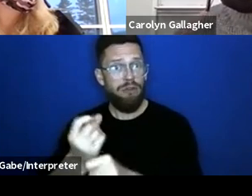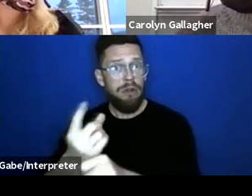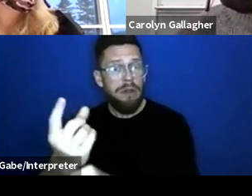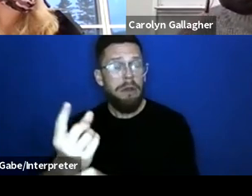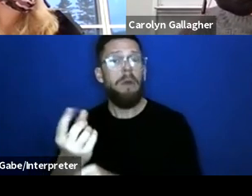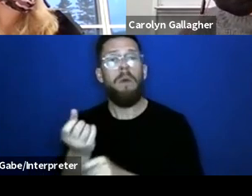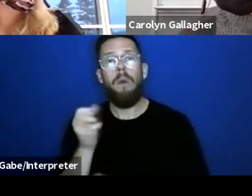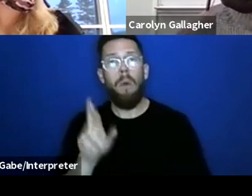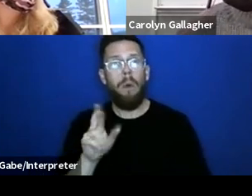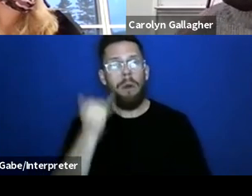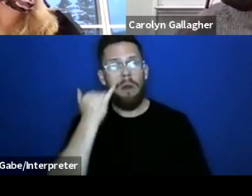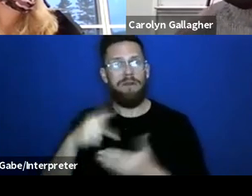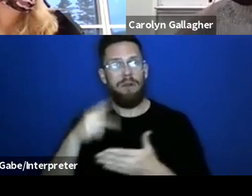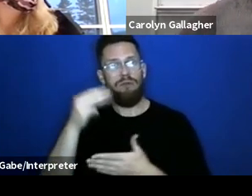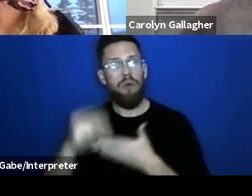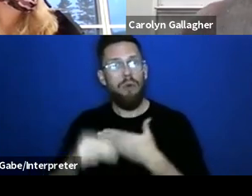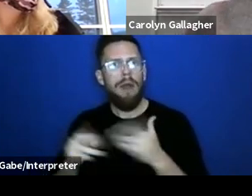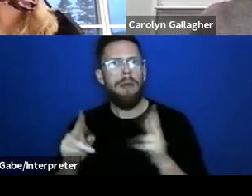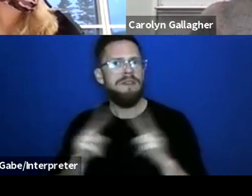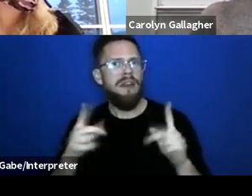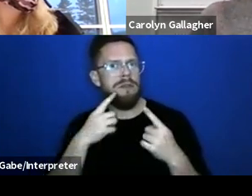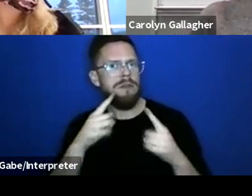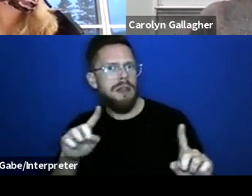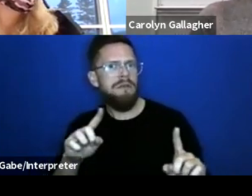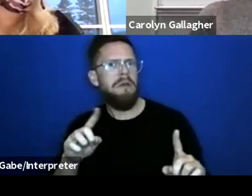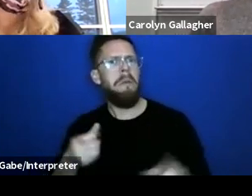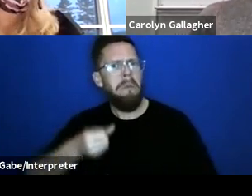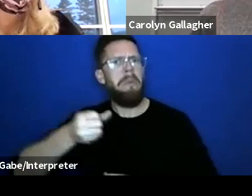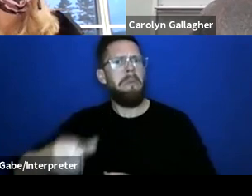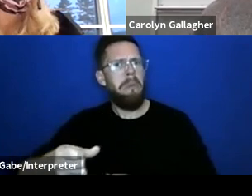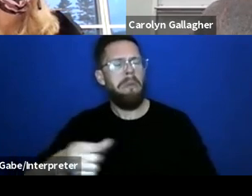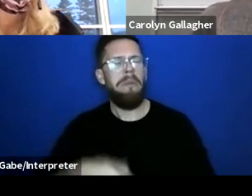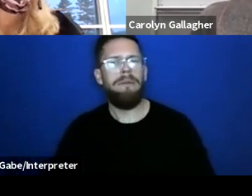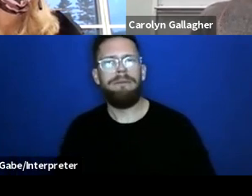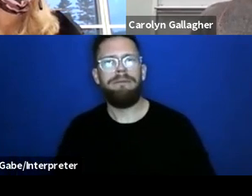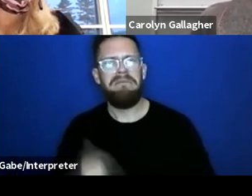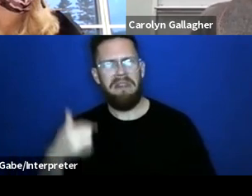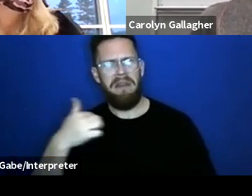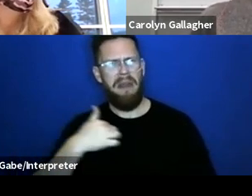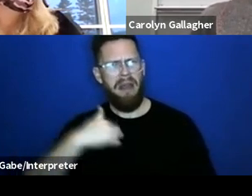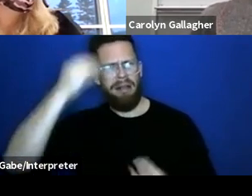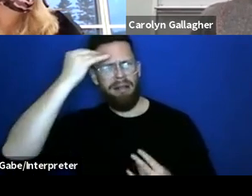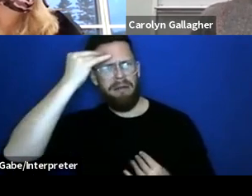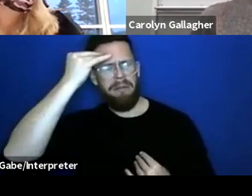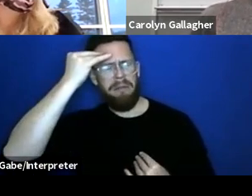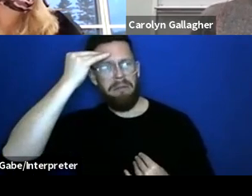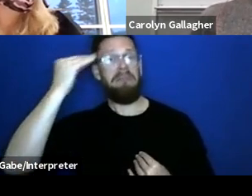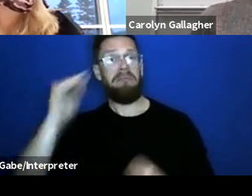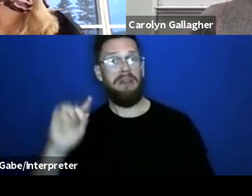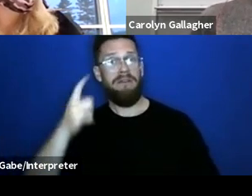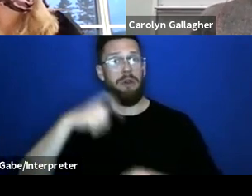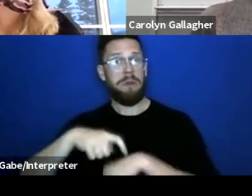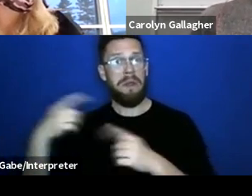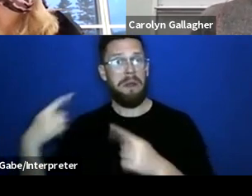on a program that's been very successful. And as I thought about it, for the first time ever that I had done this